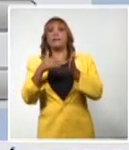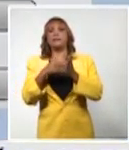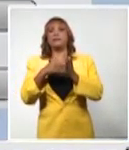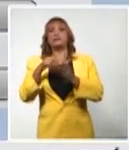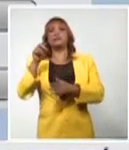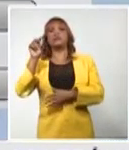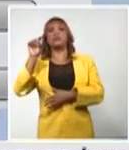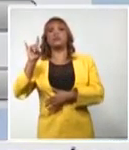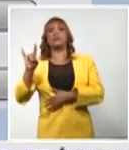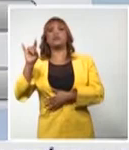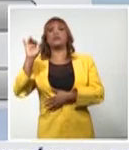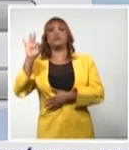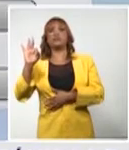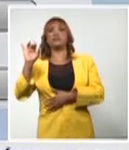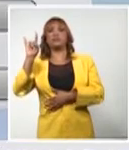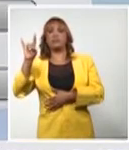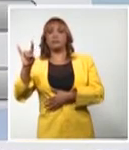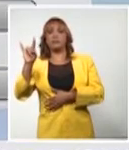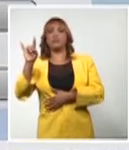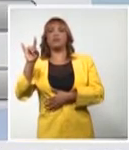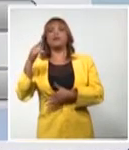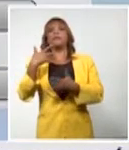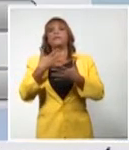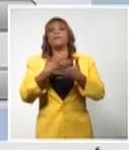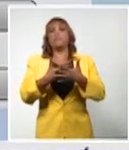270,989, of which